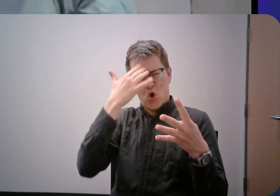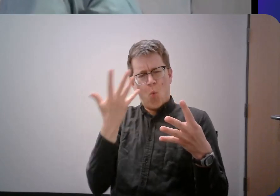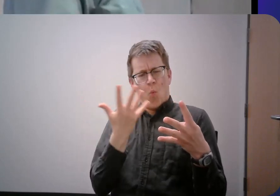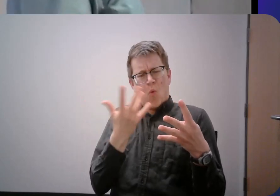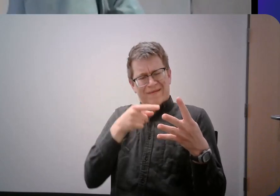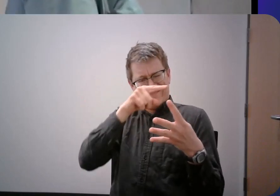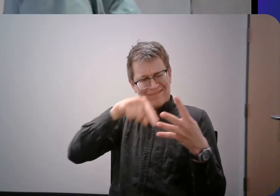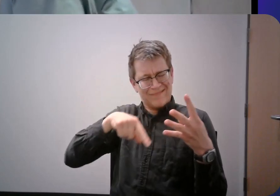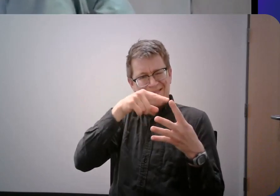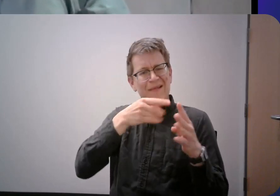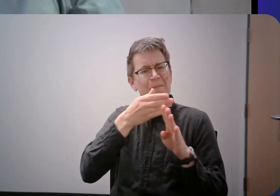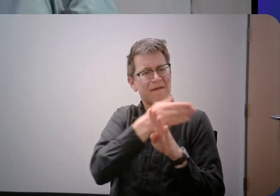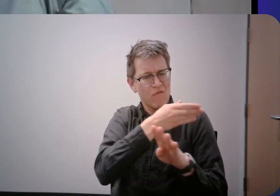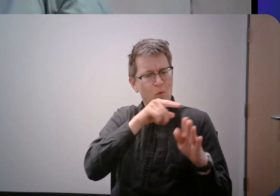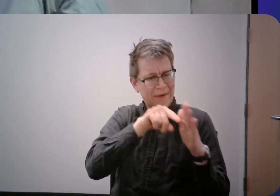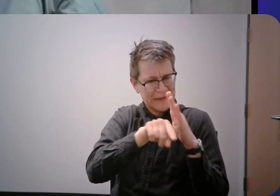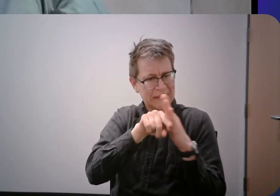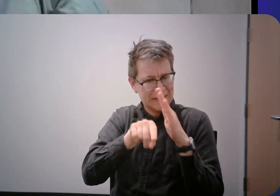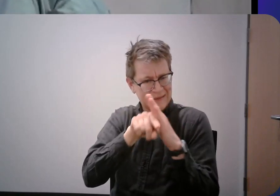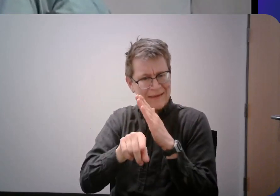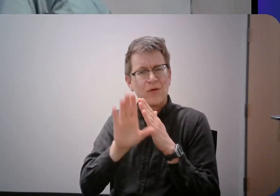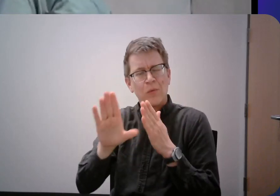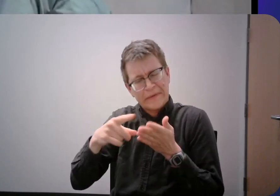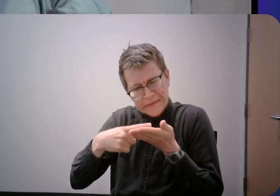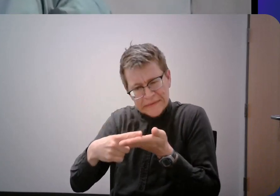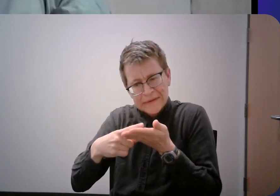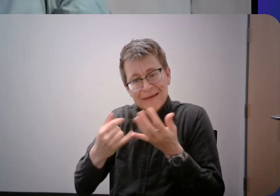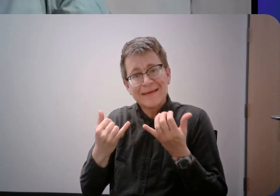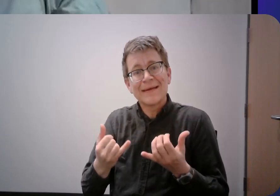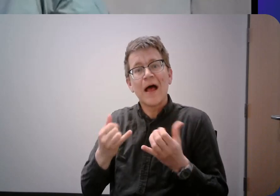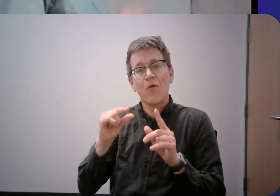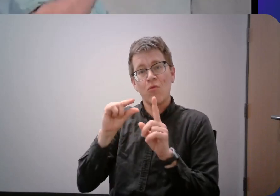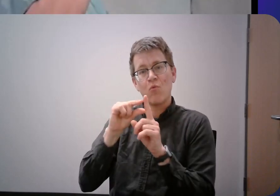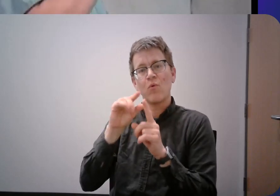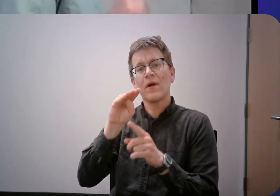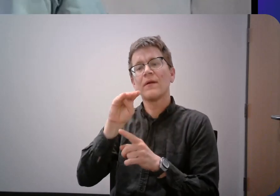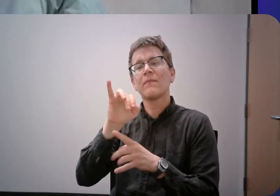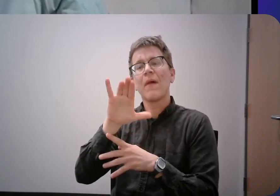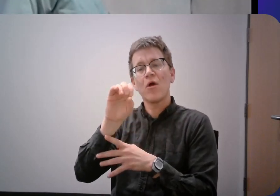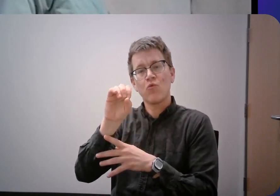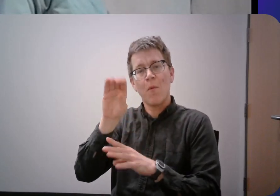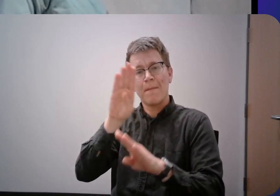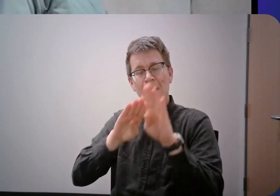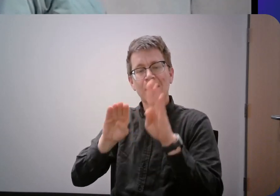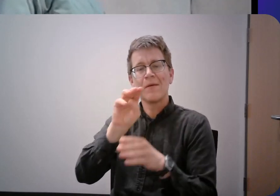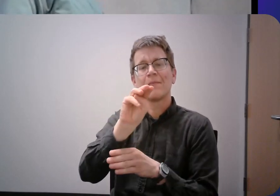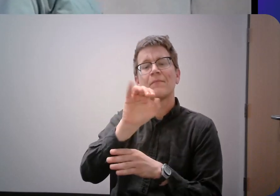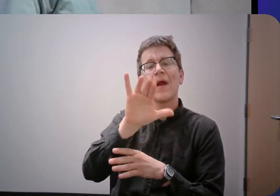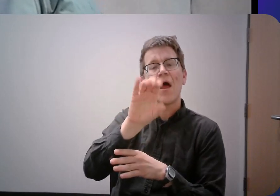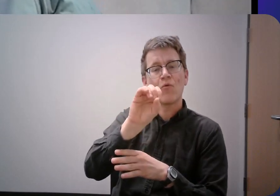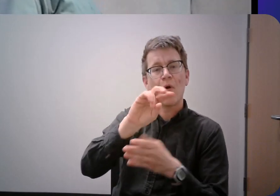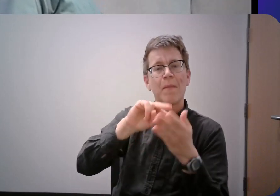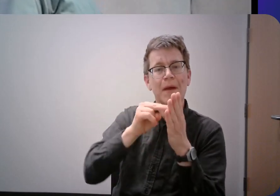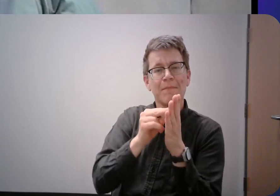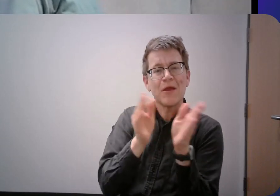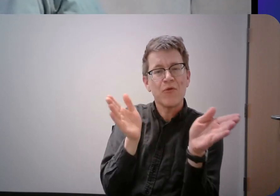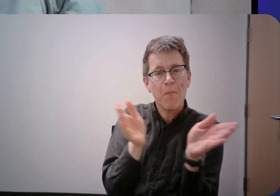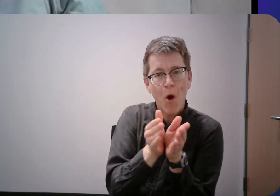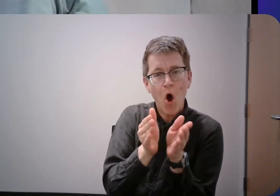microscope. Microscope is a very interesting word. Micro means small, scope means to